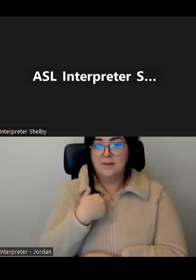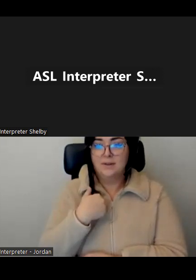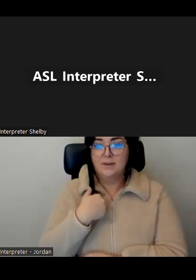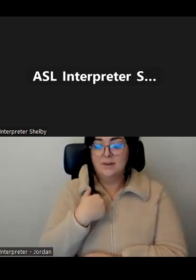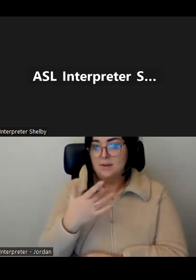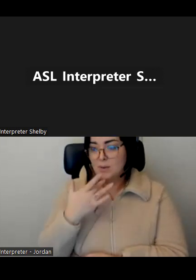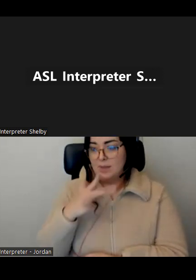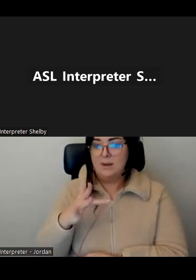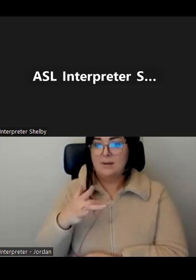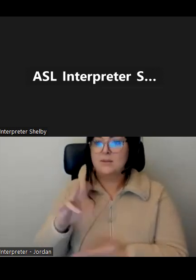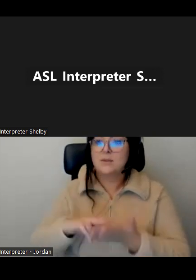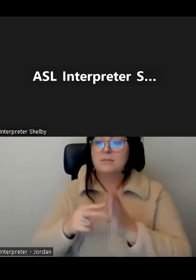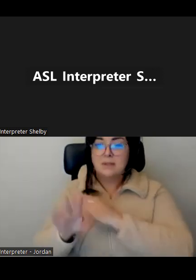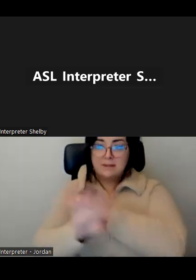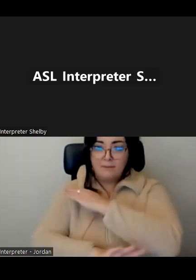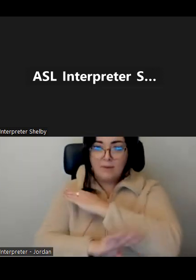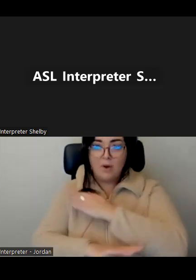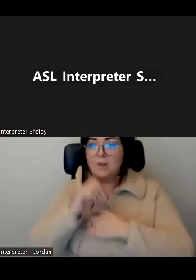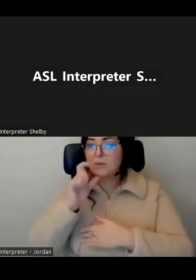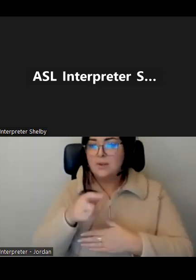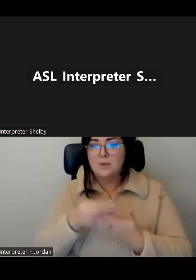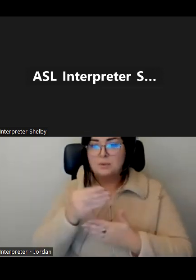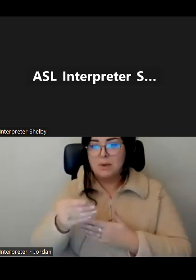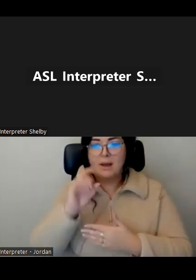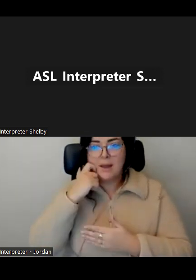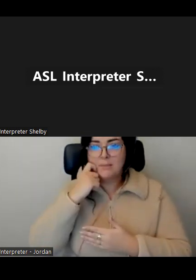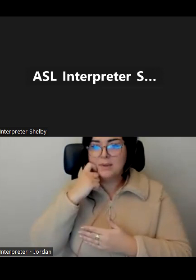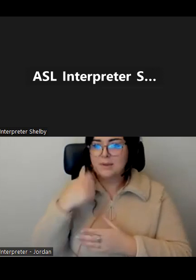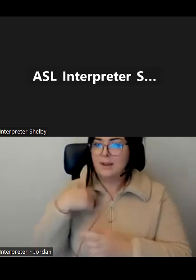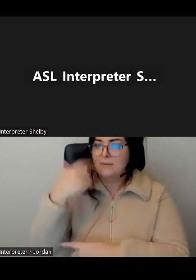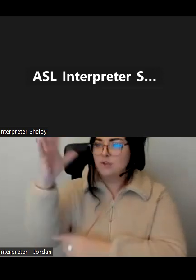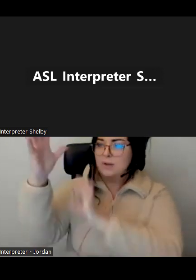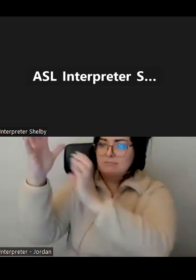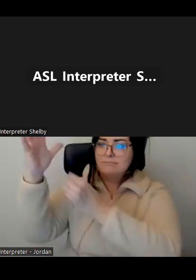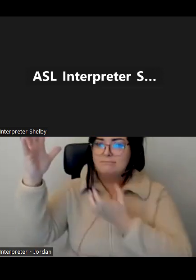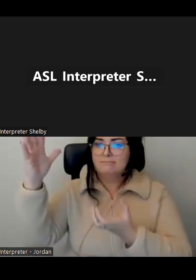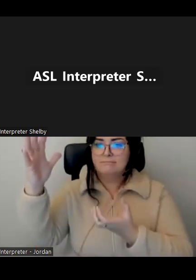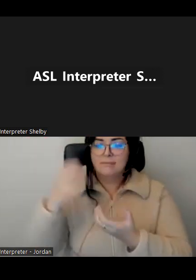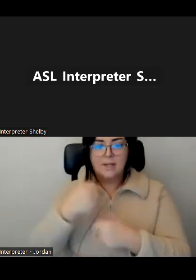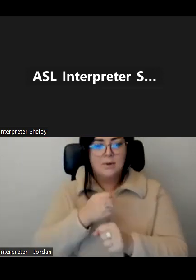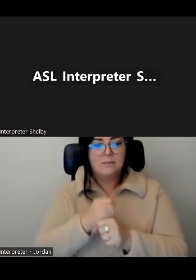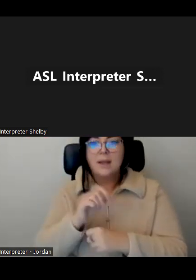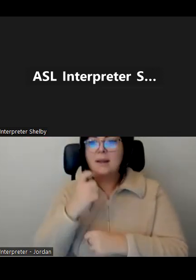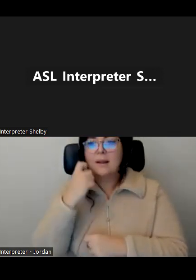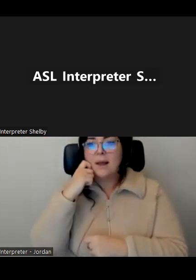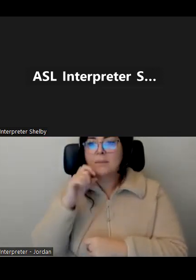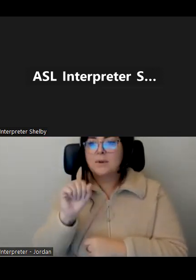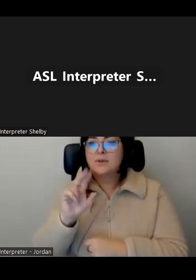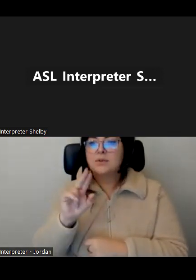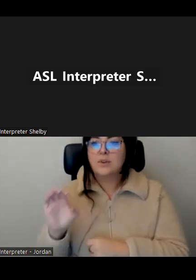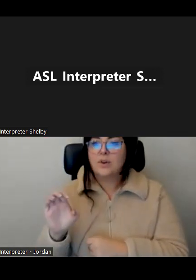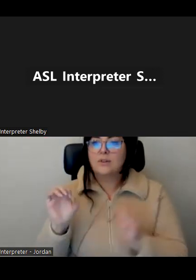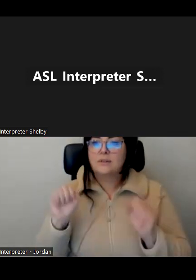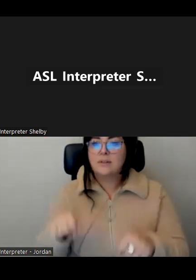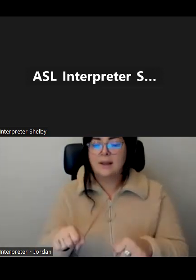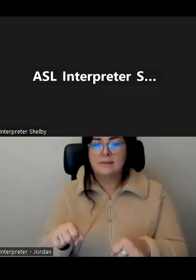there. So in the fall, we didn't have to buy apples, right? We just used them from our tree, and we made applesauce as well, and different things that we can kind of put away and use